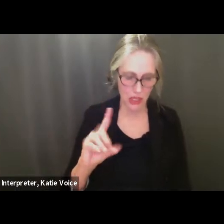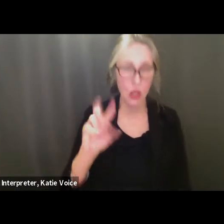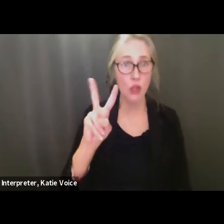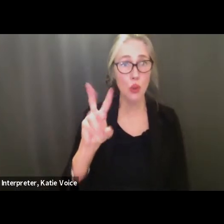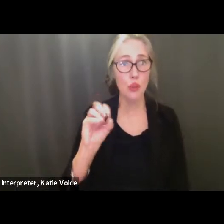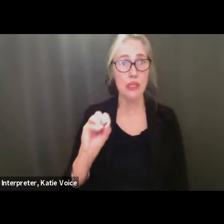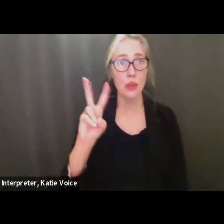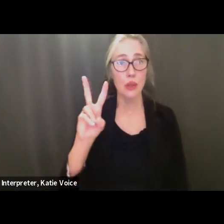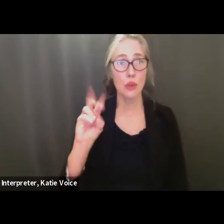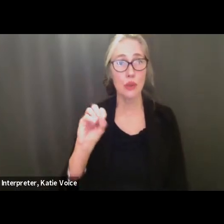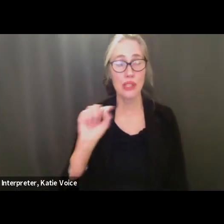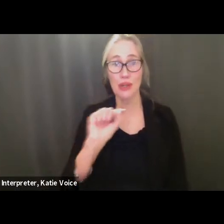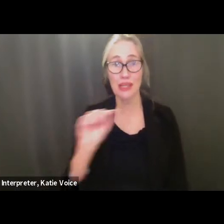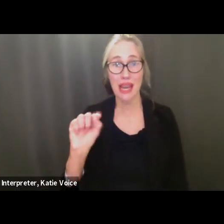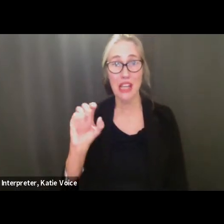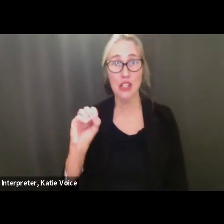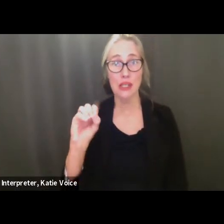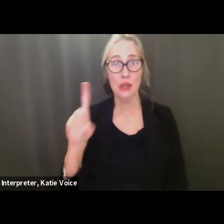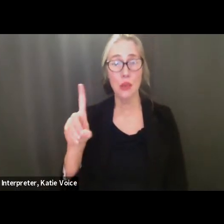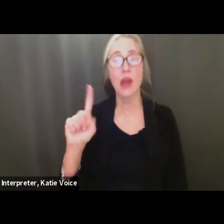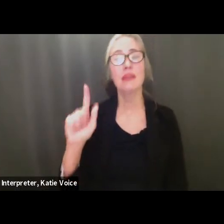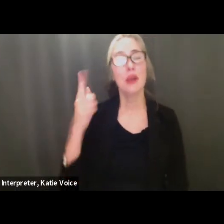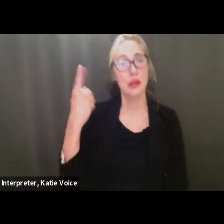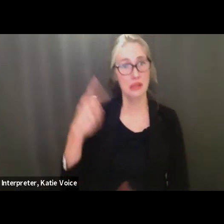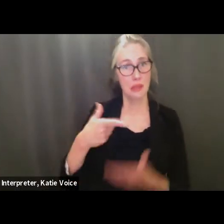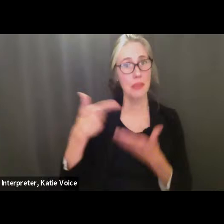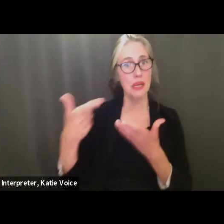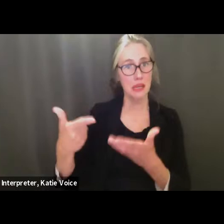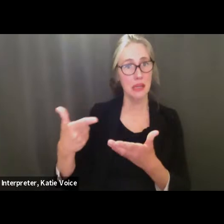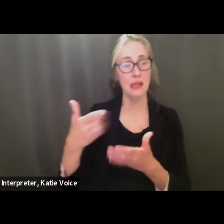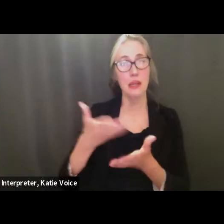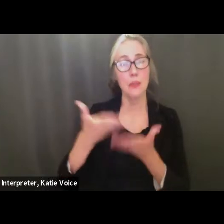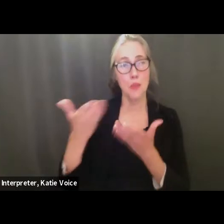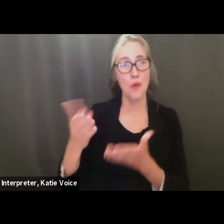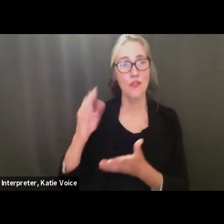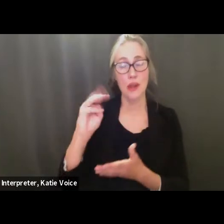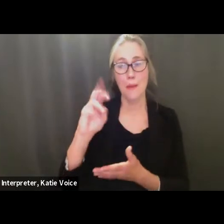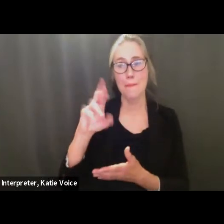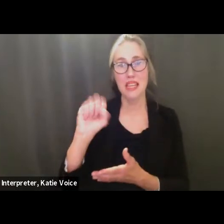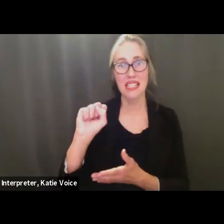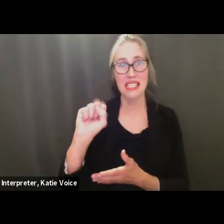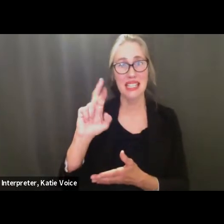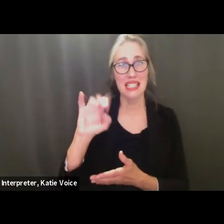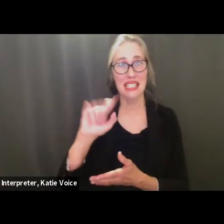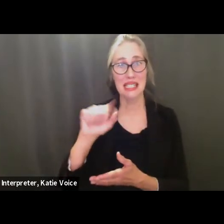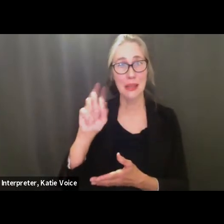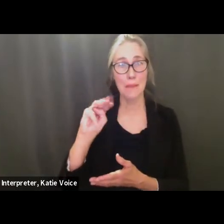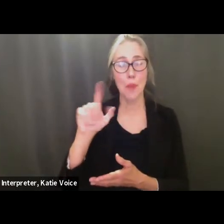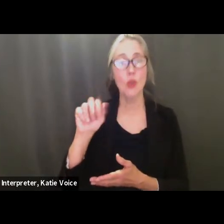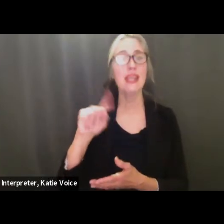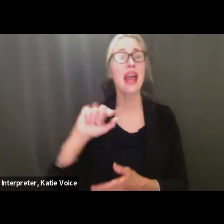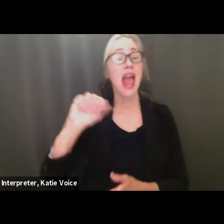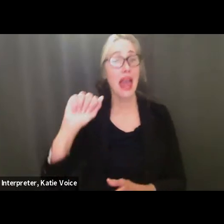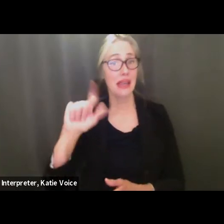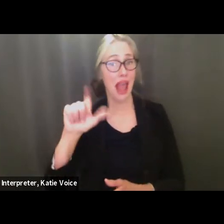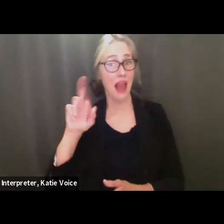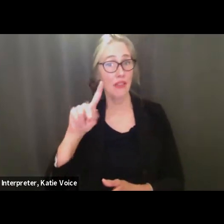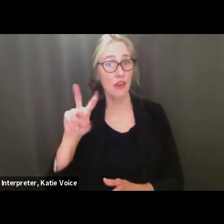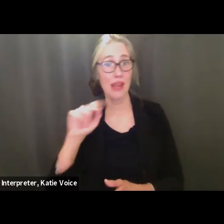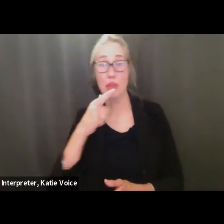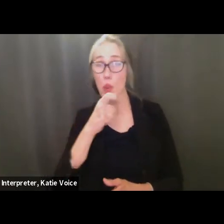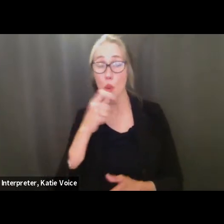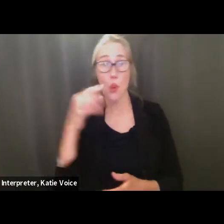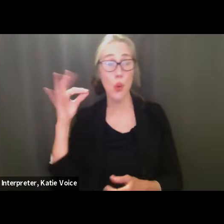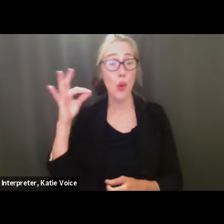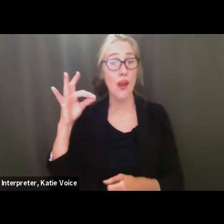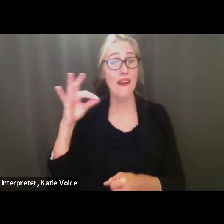202021-01. So moved. Thank you, Ms. Sims Moten. And is there a second? Ms. Alvarez, thank you. All in favor, please signify by raising